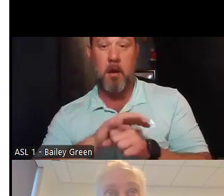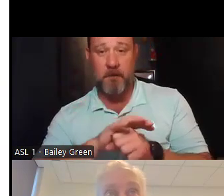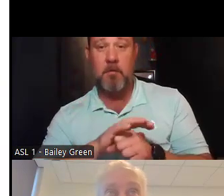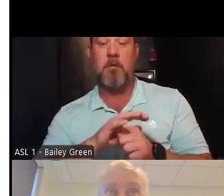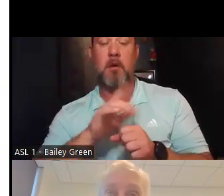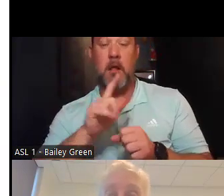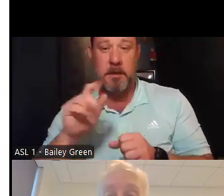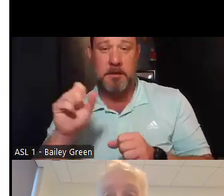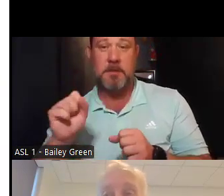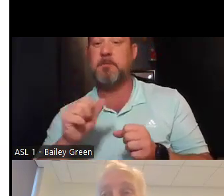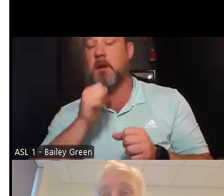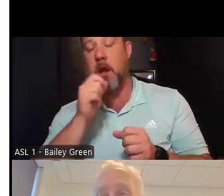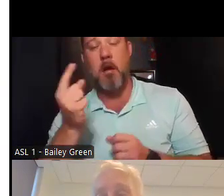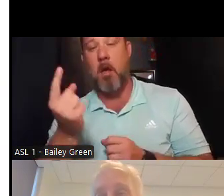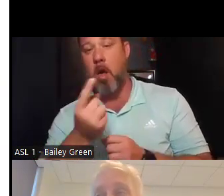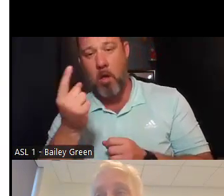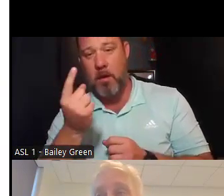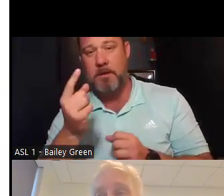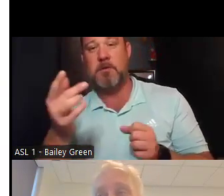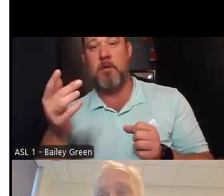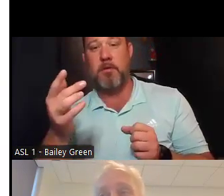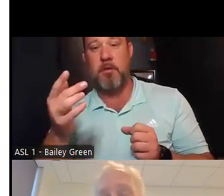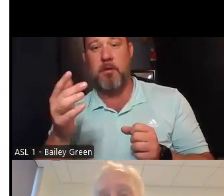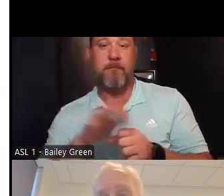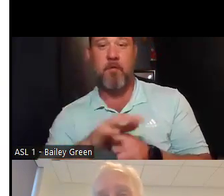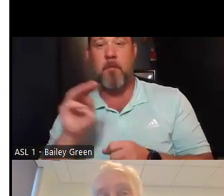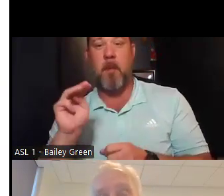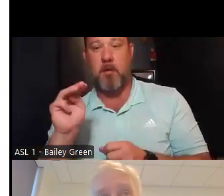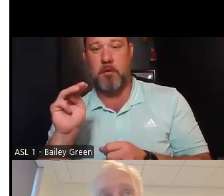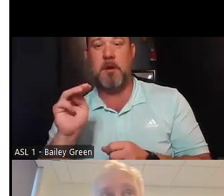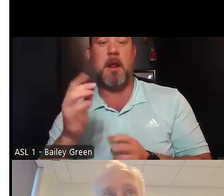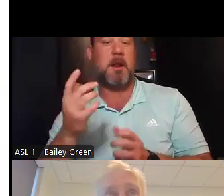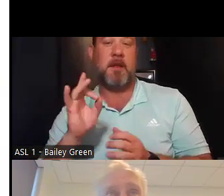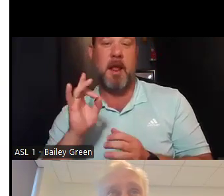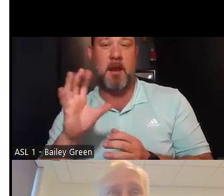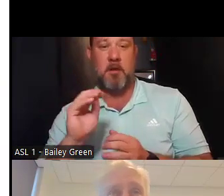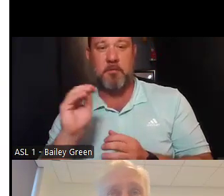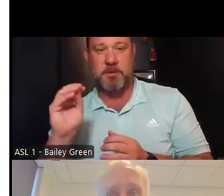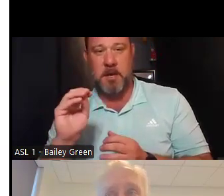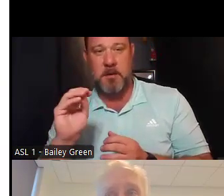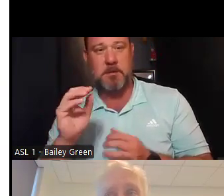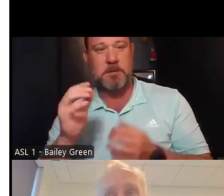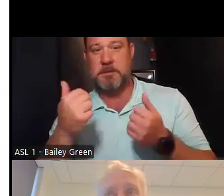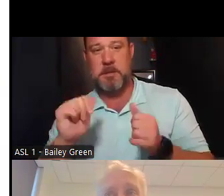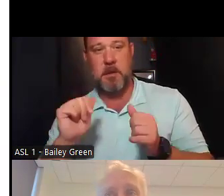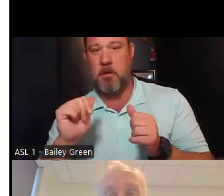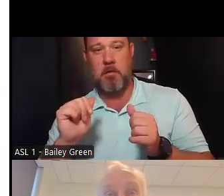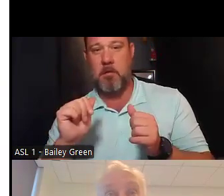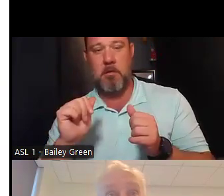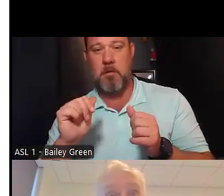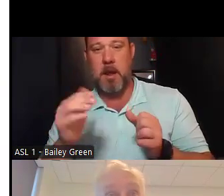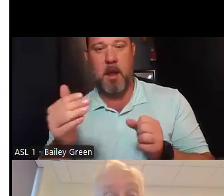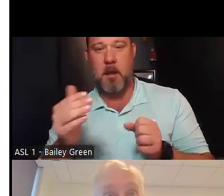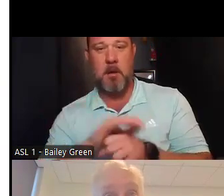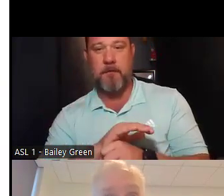amount of LTSS, but not always that full moderate amount. And then even at 800%, still couldn't cover